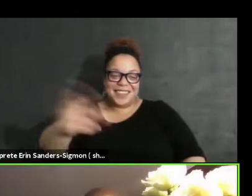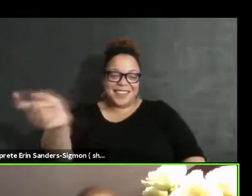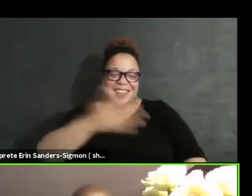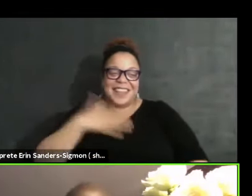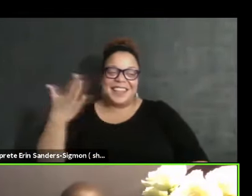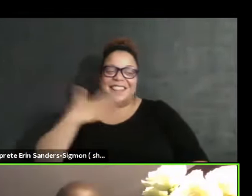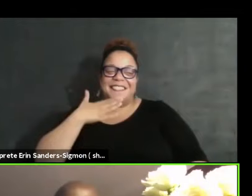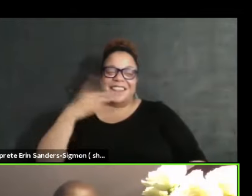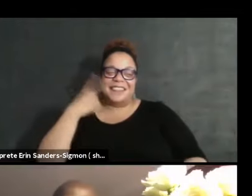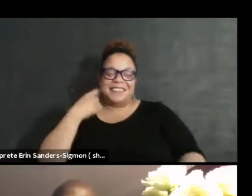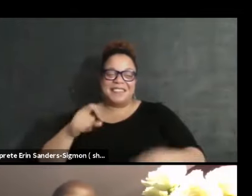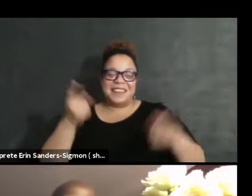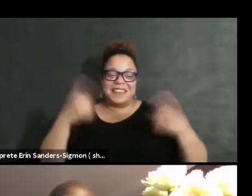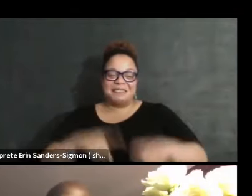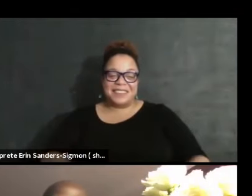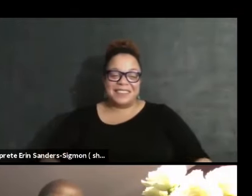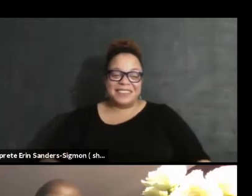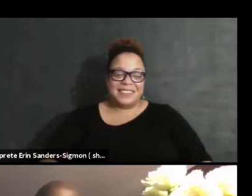Y'all make some noise for Joni!